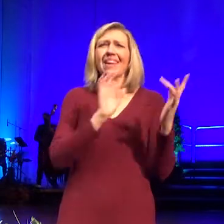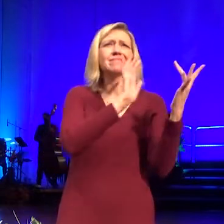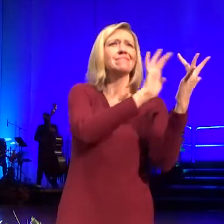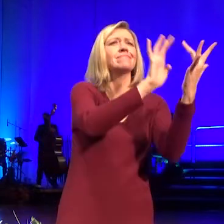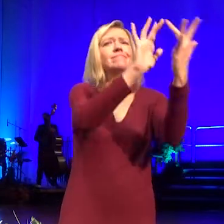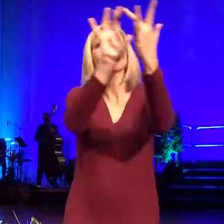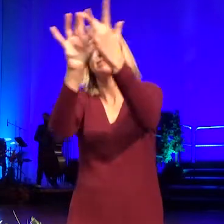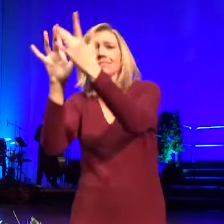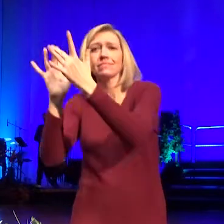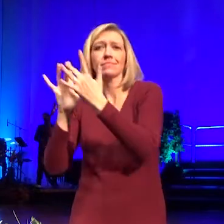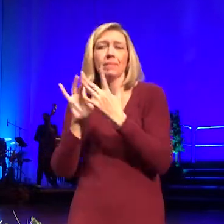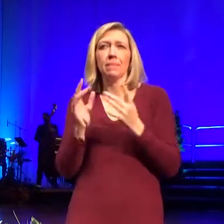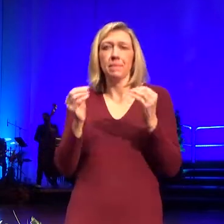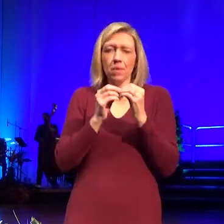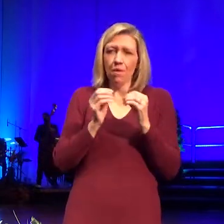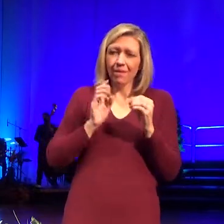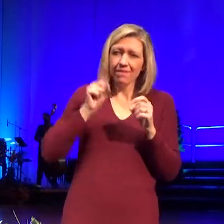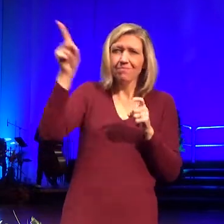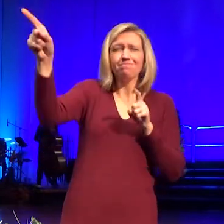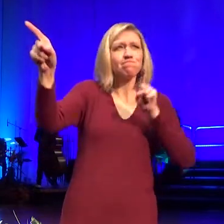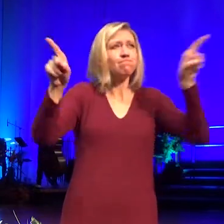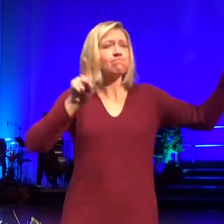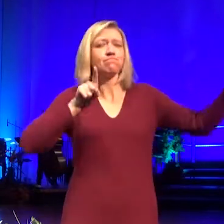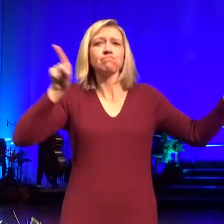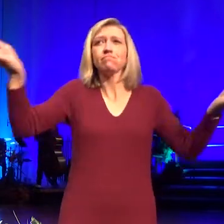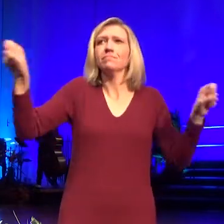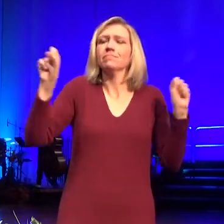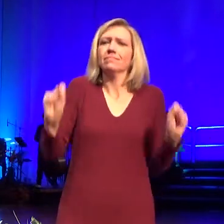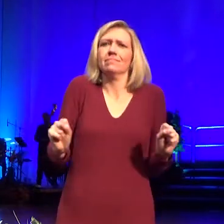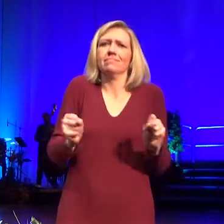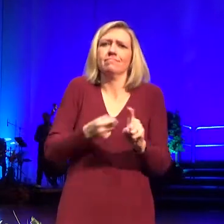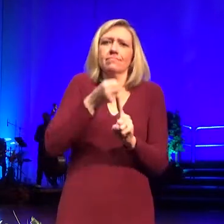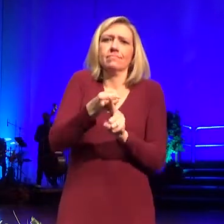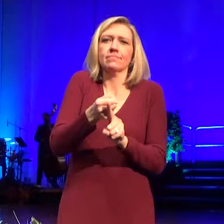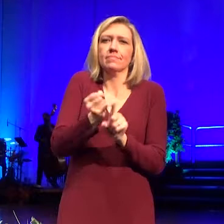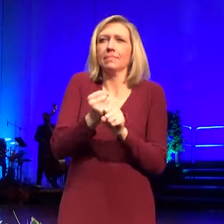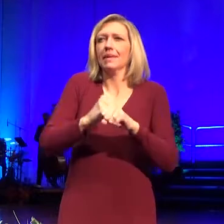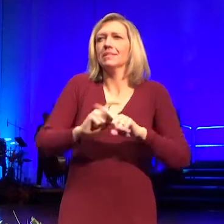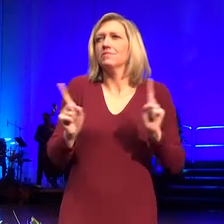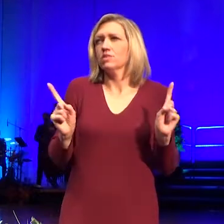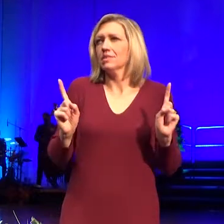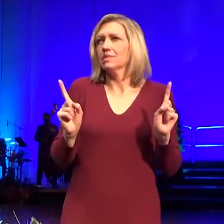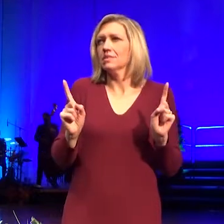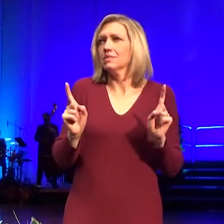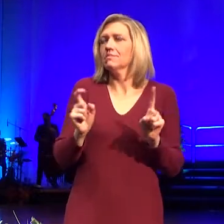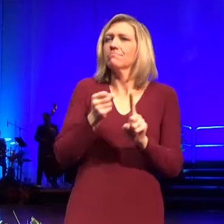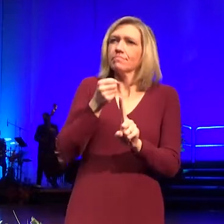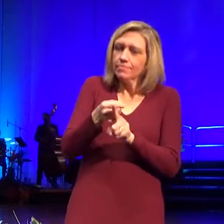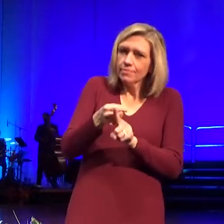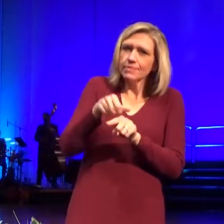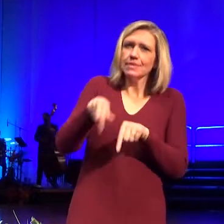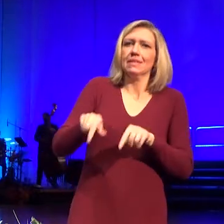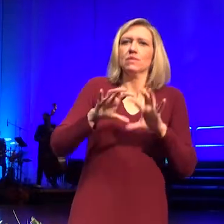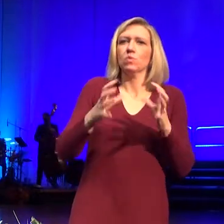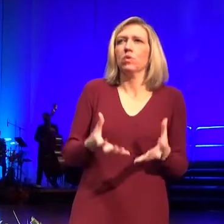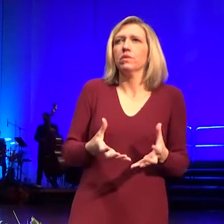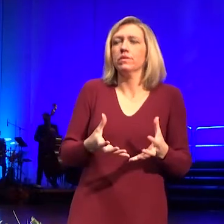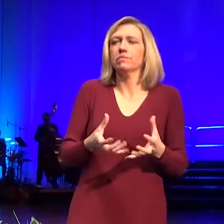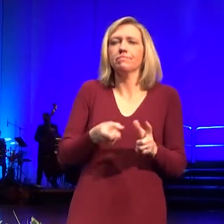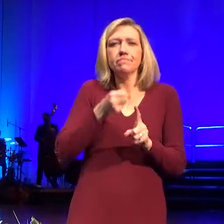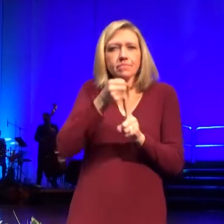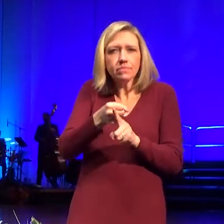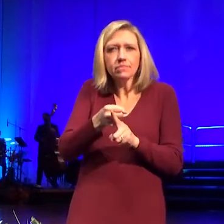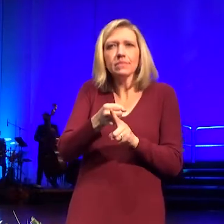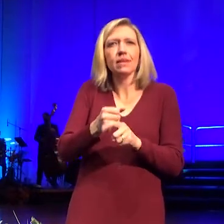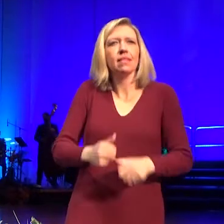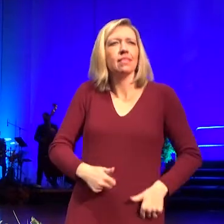so much further to make a difference in this world and make a difference